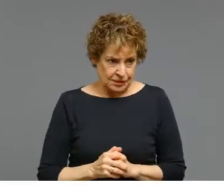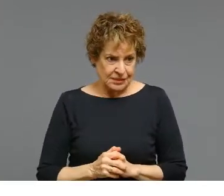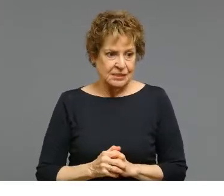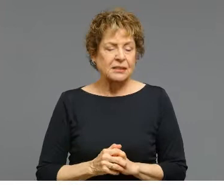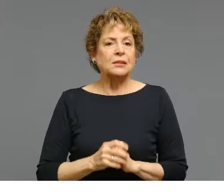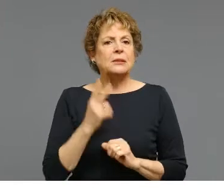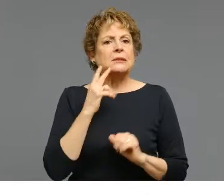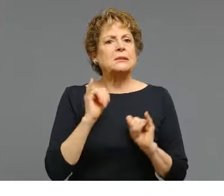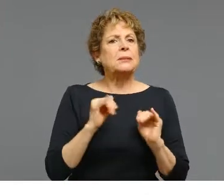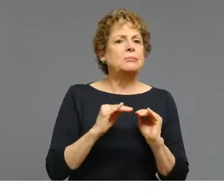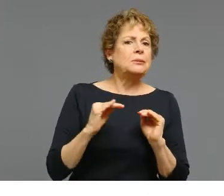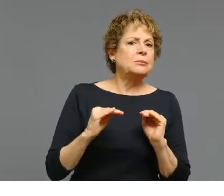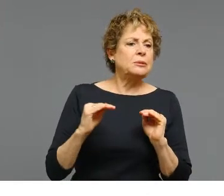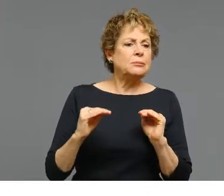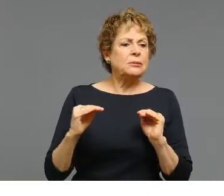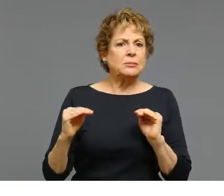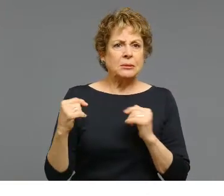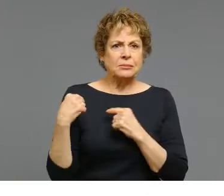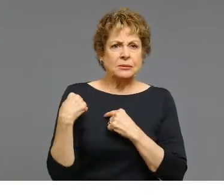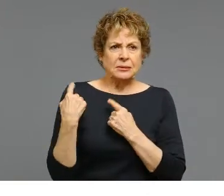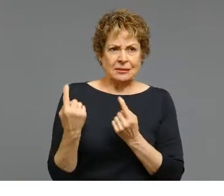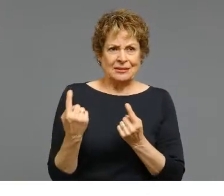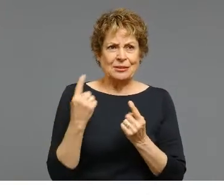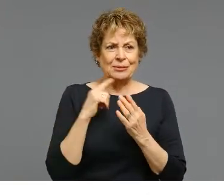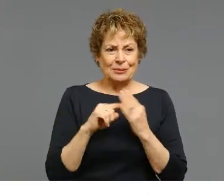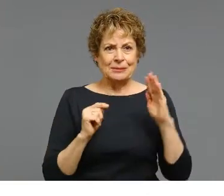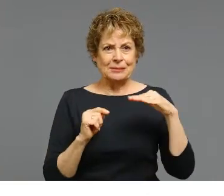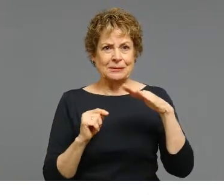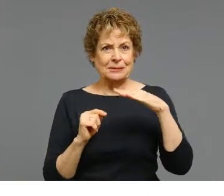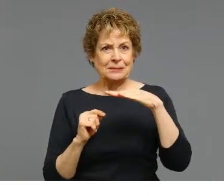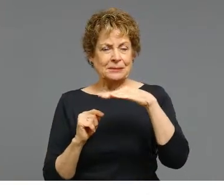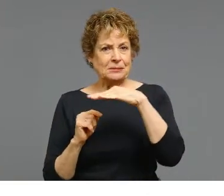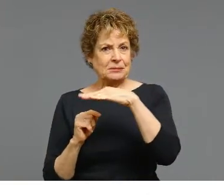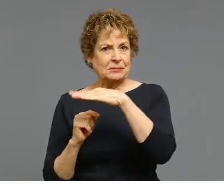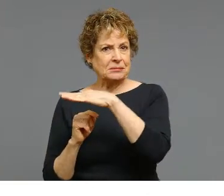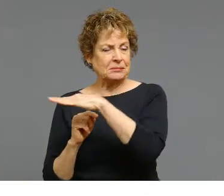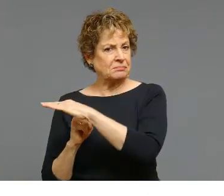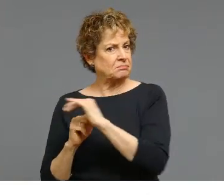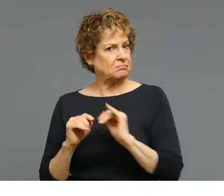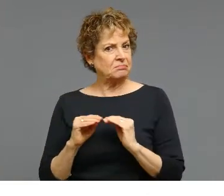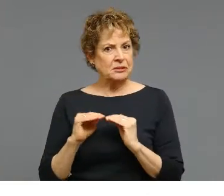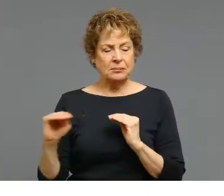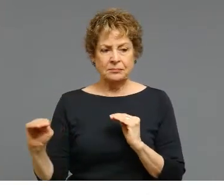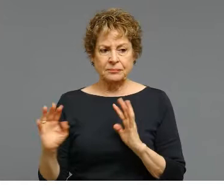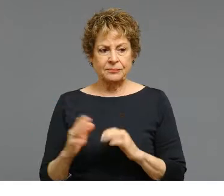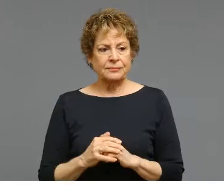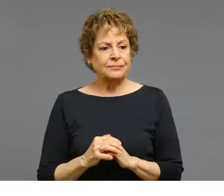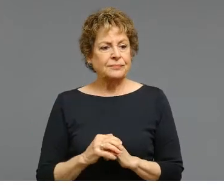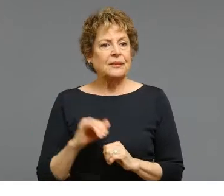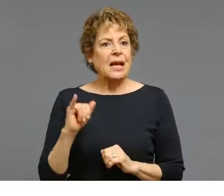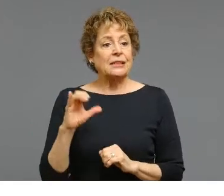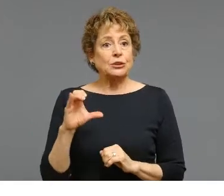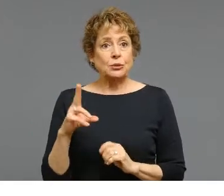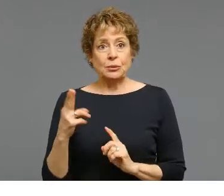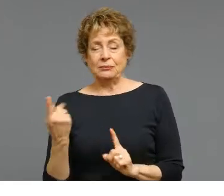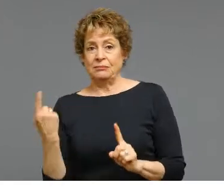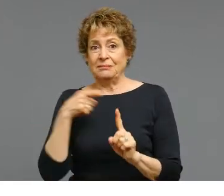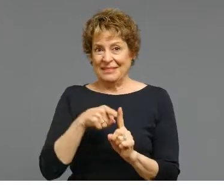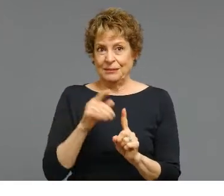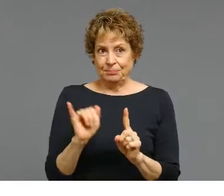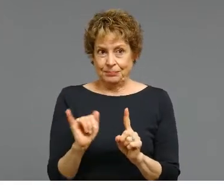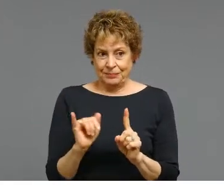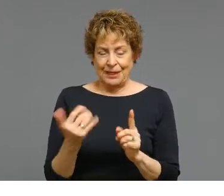stable over the last several weeks. Same with our Arizona ICU beds. So again, gray